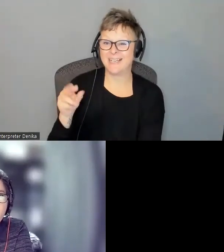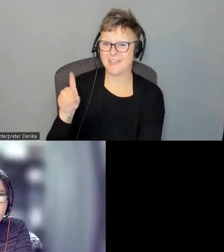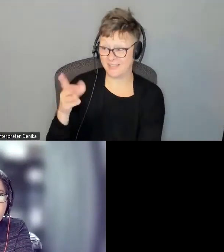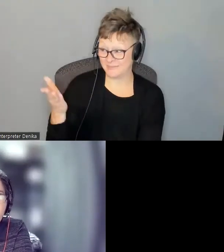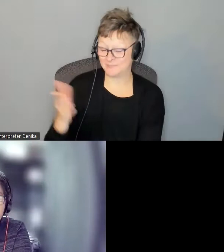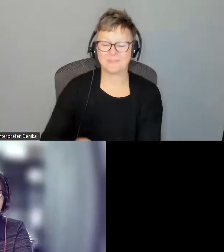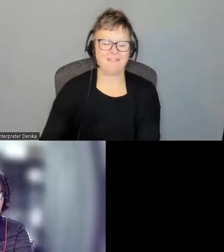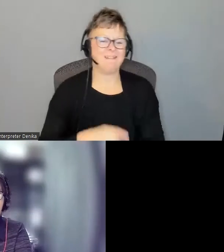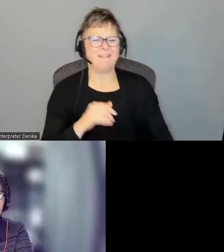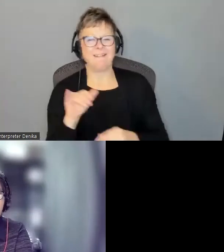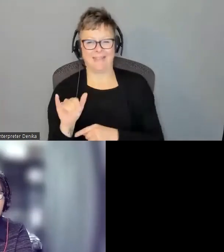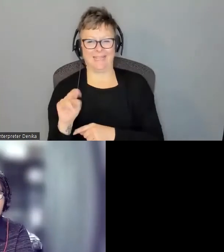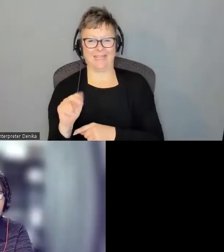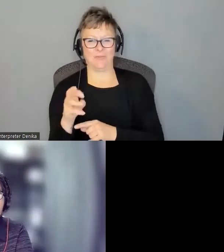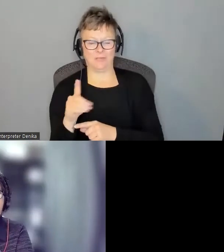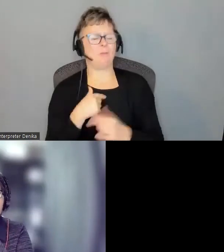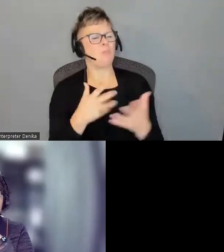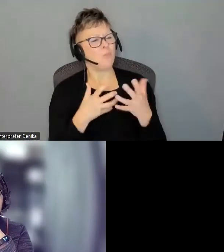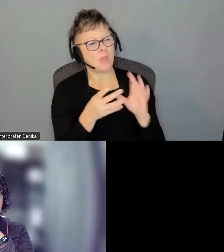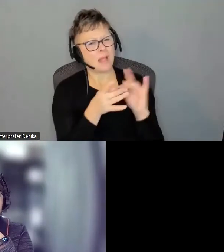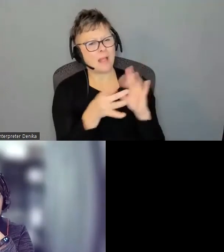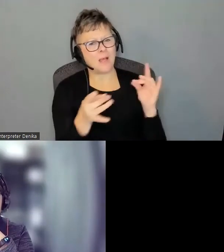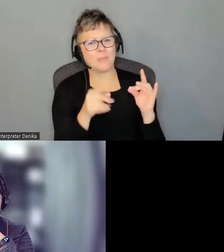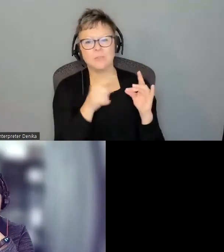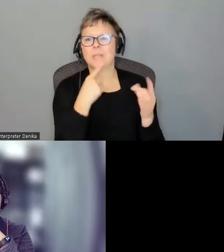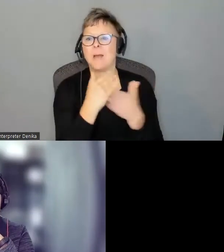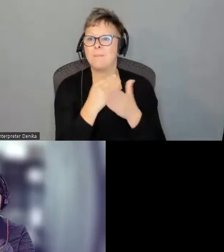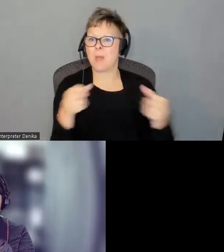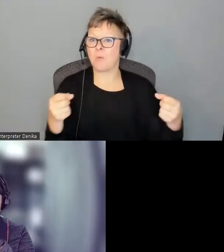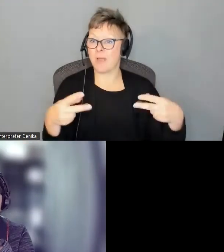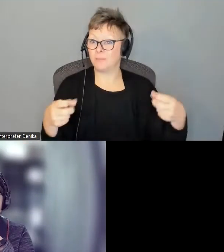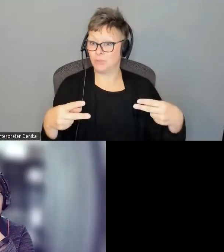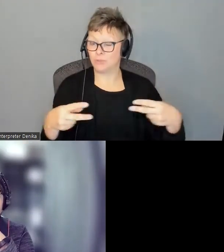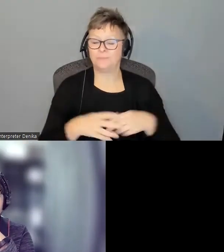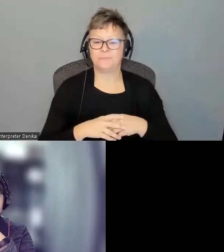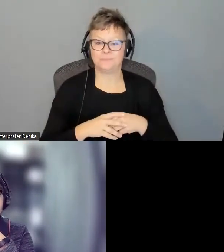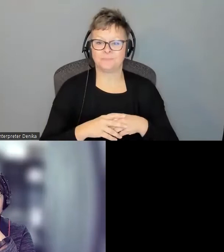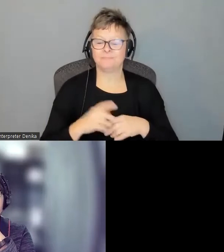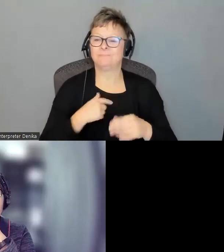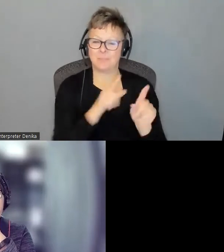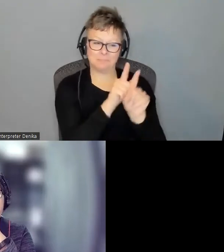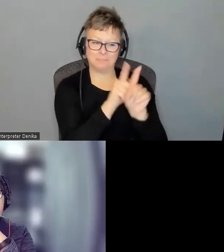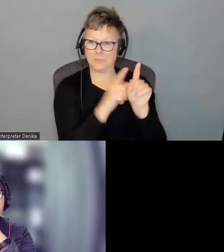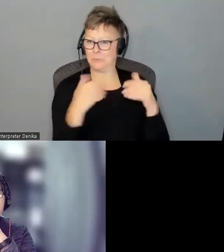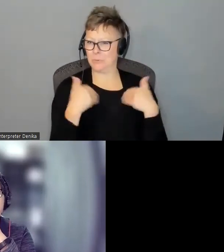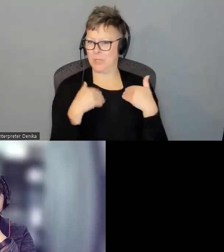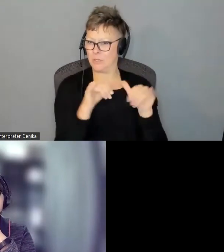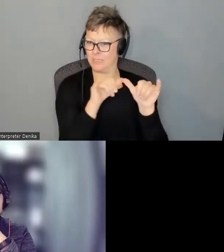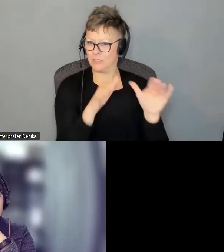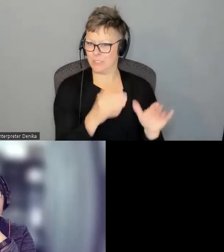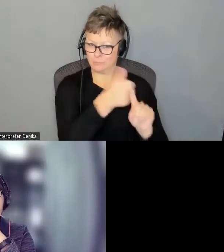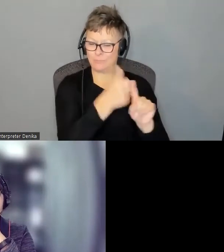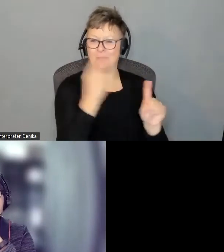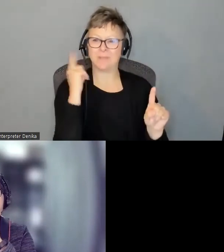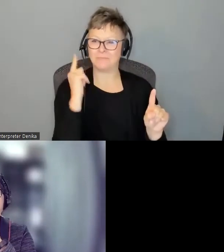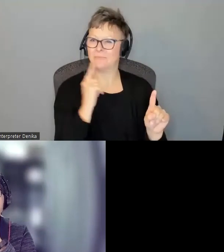that comment that you made about closed captions. I was mentoring a young engineer who is deaf, and she